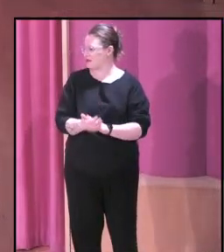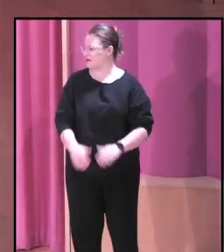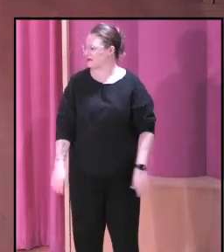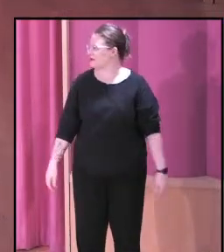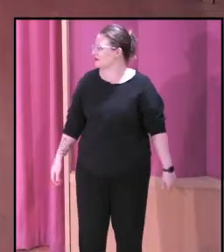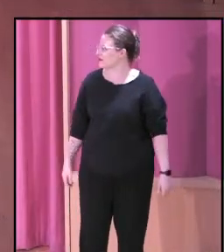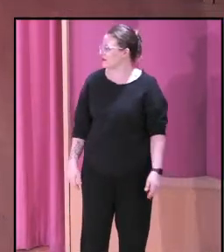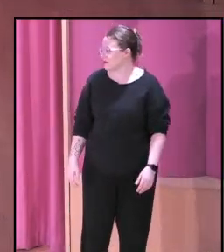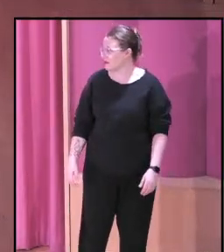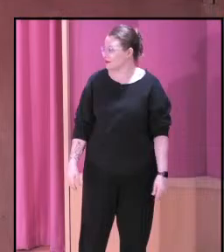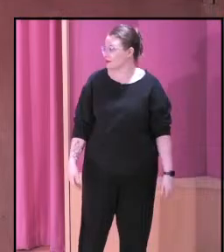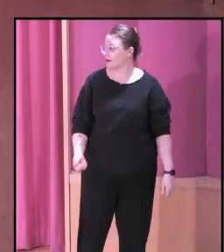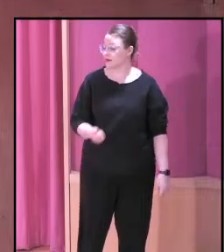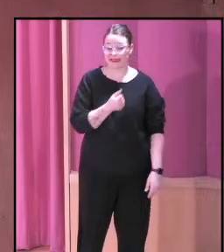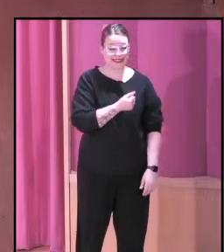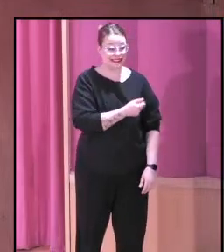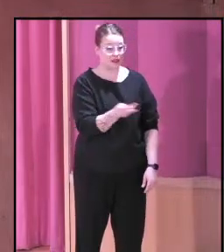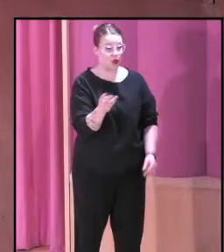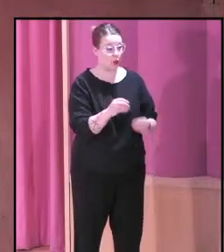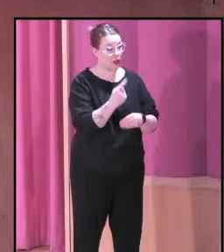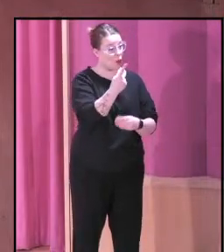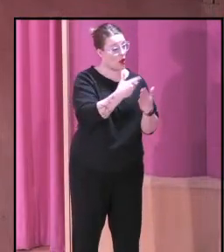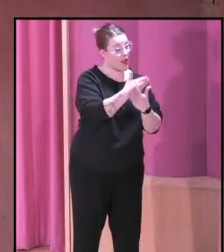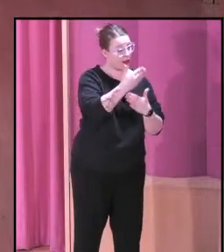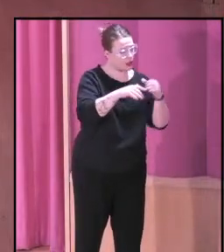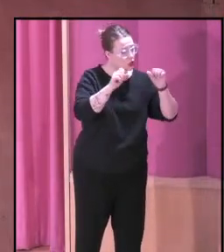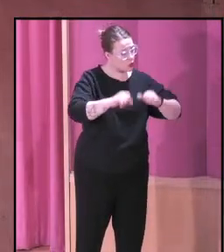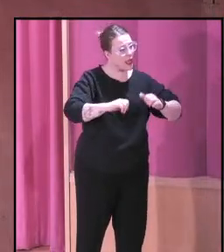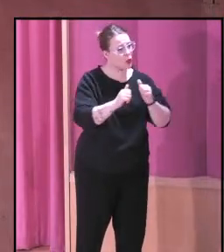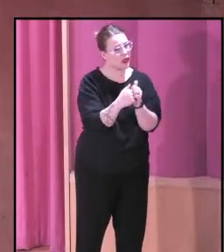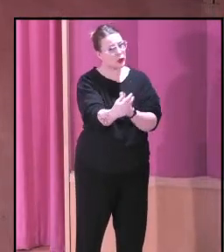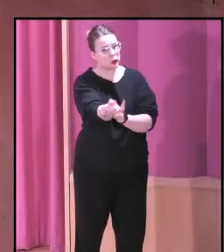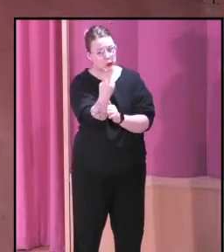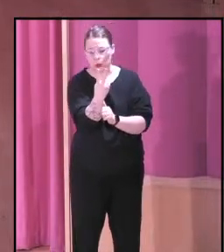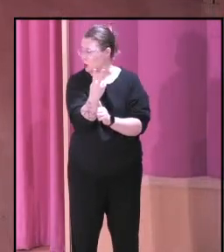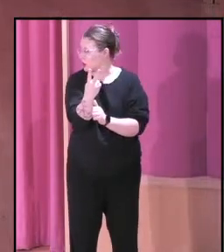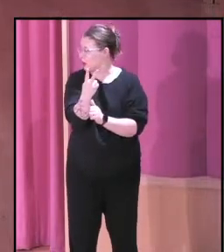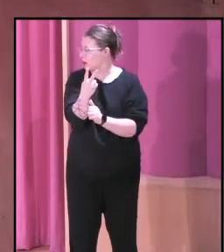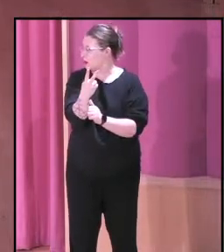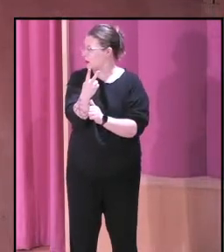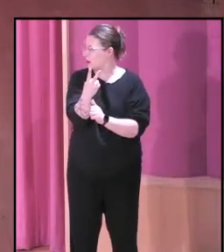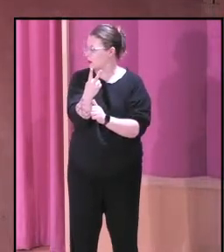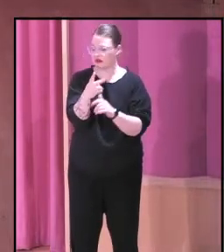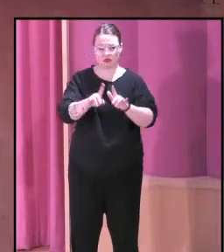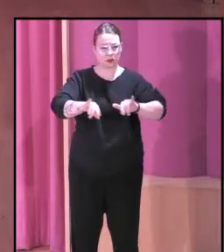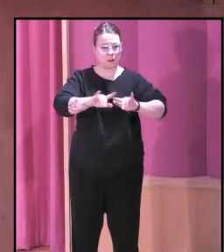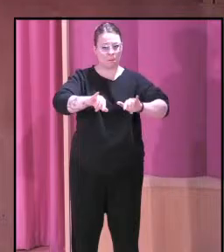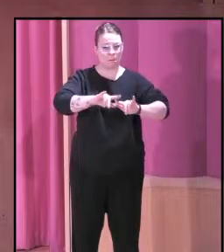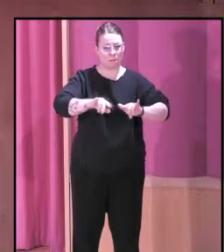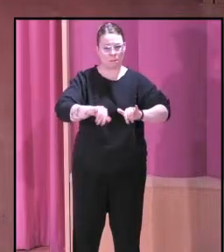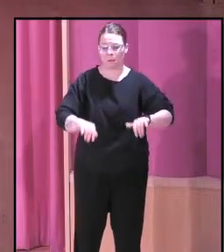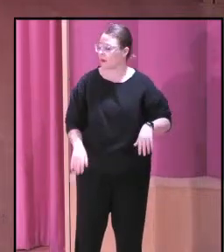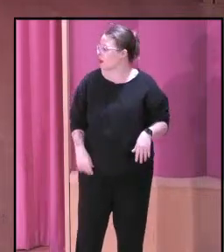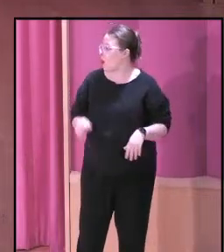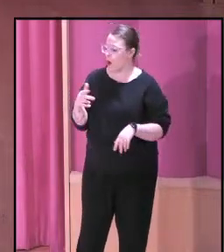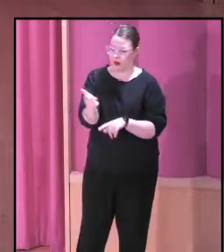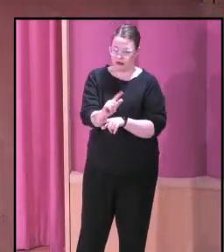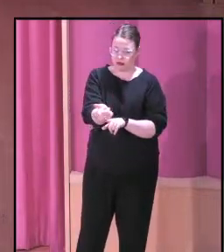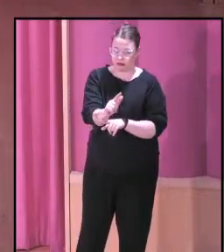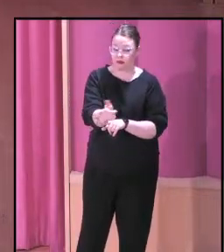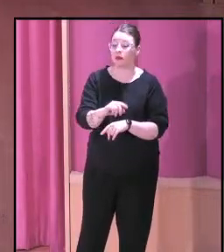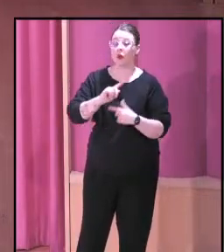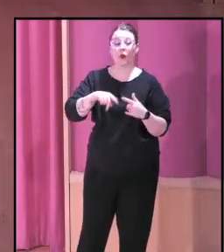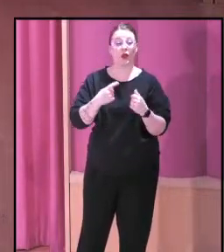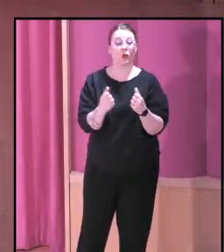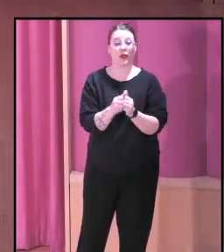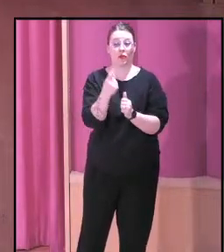A lot of tricks that you can do with one hand can also be done with two. And this trick, when done with one hand, is called